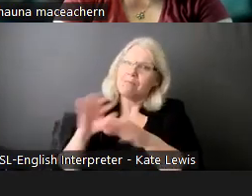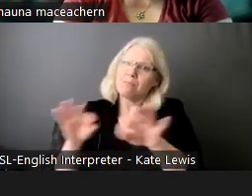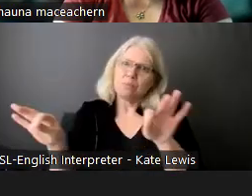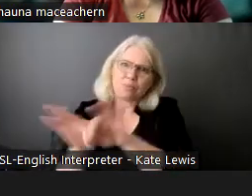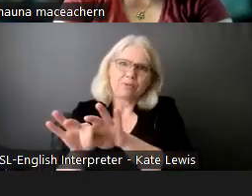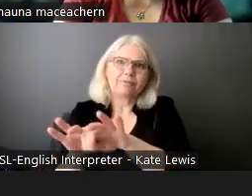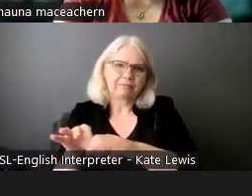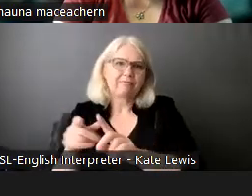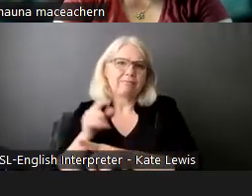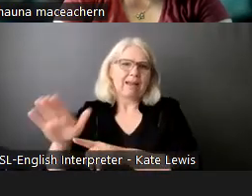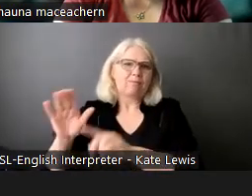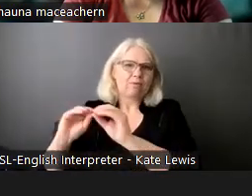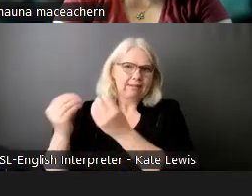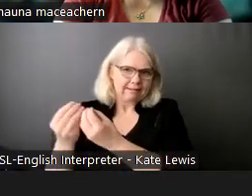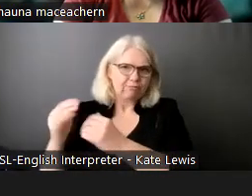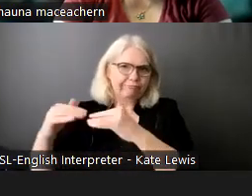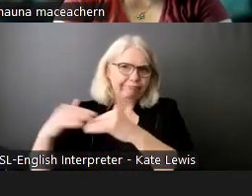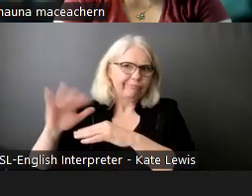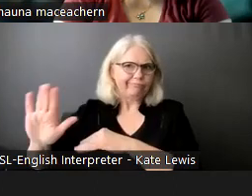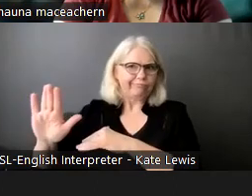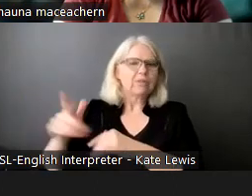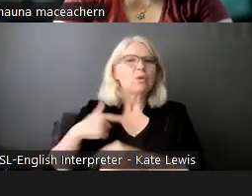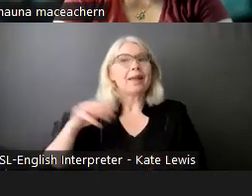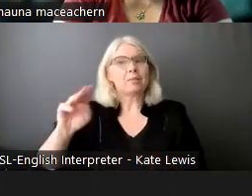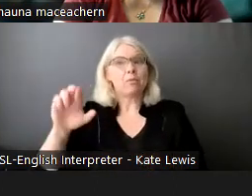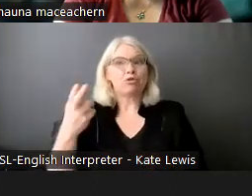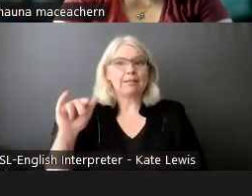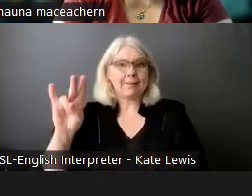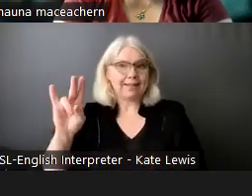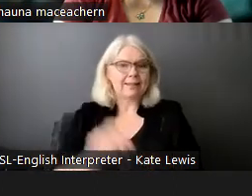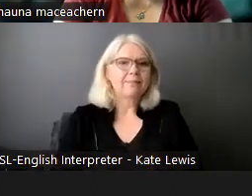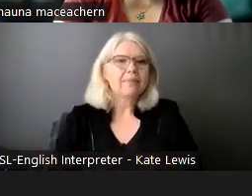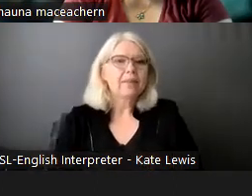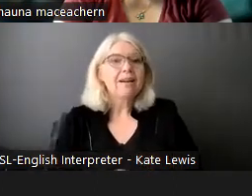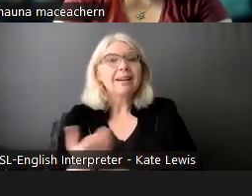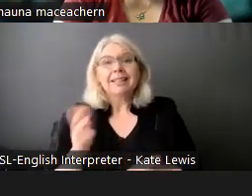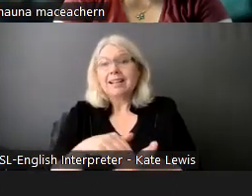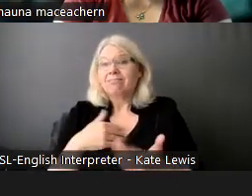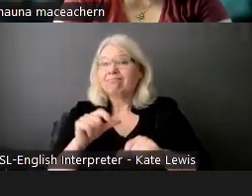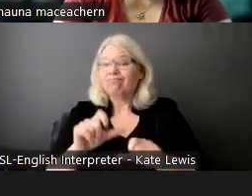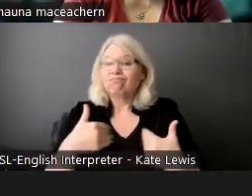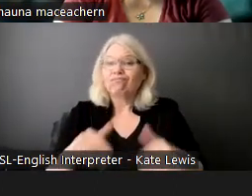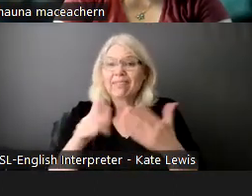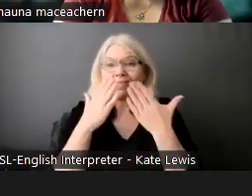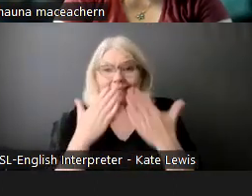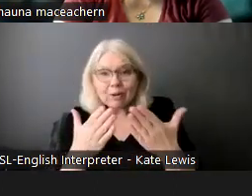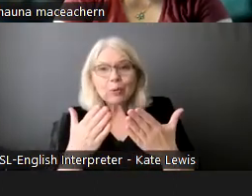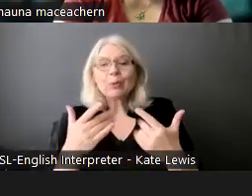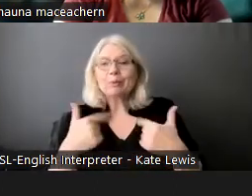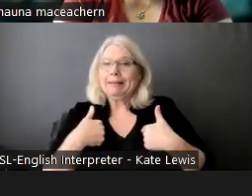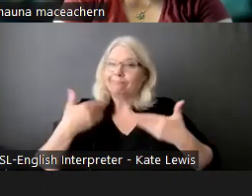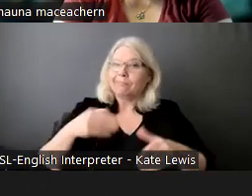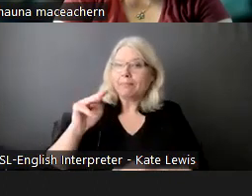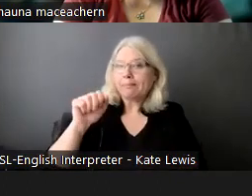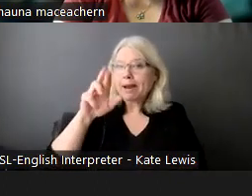friends through Theater. Hope you can join us there March the 7th. Again, thank you. My name is Mary, and my information, as well as my